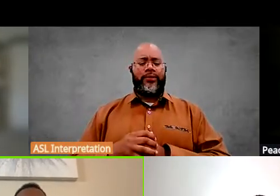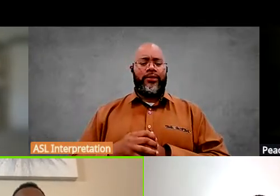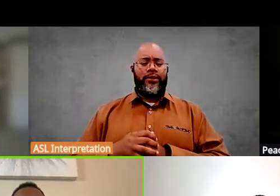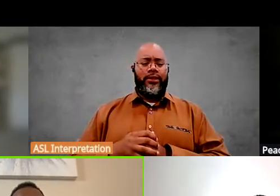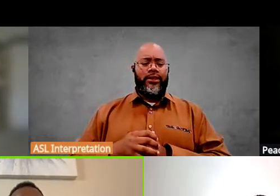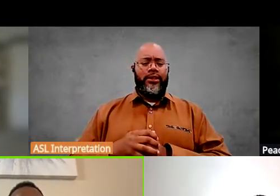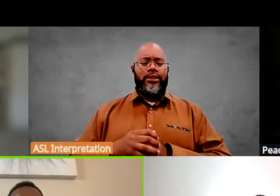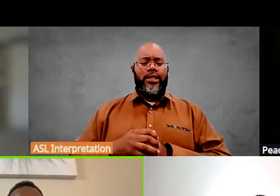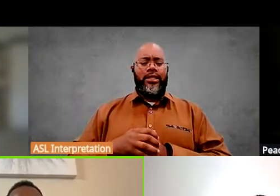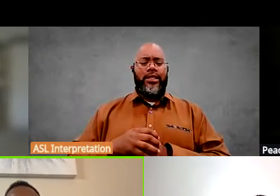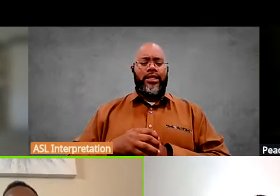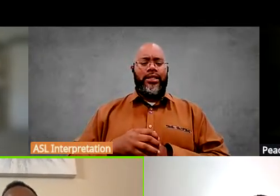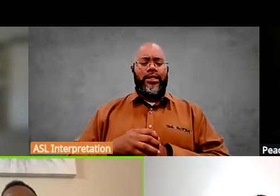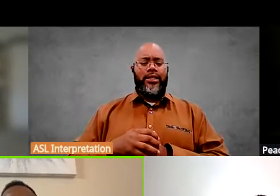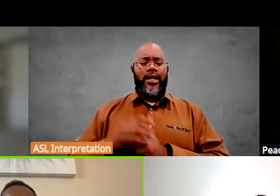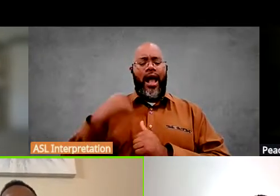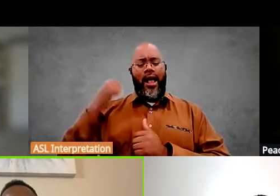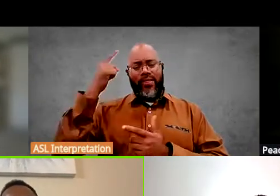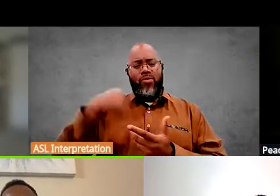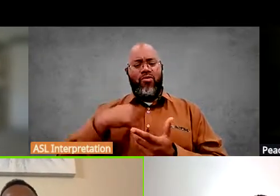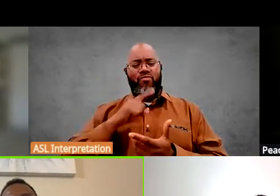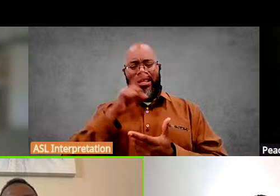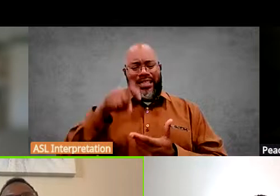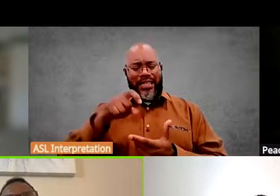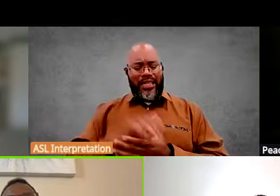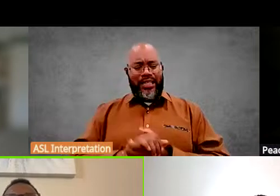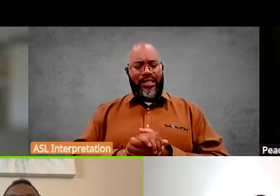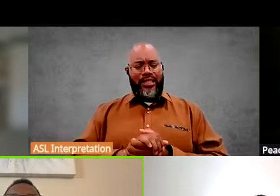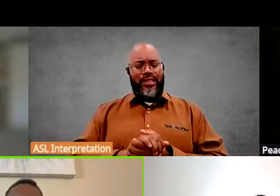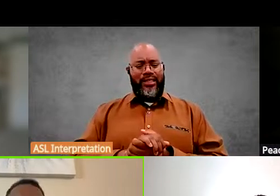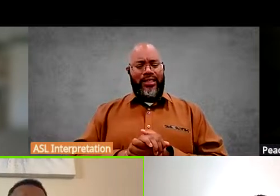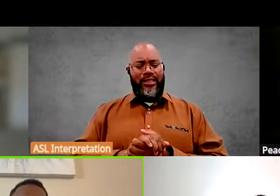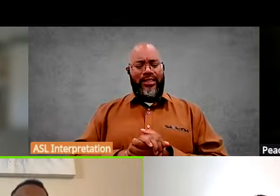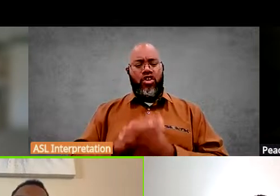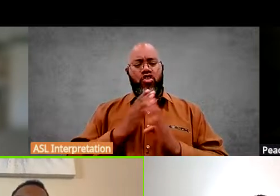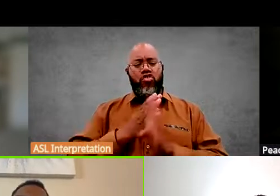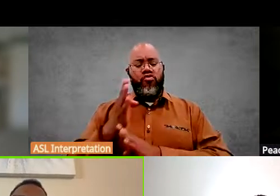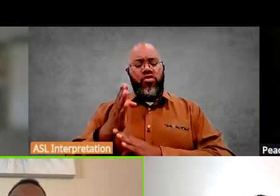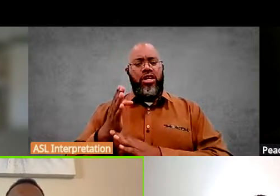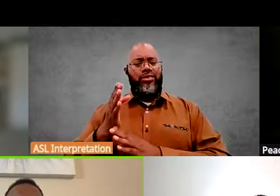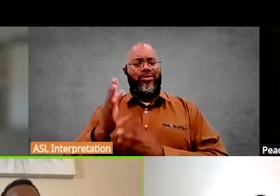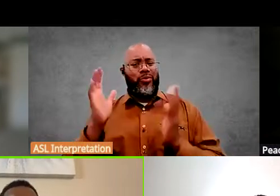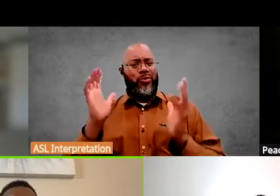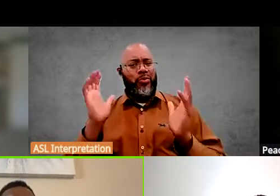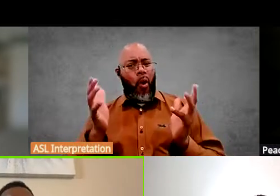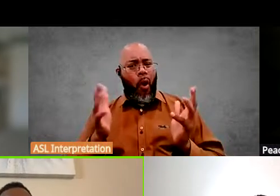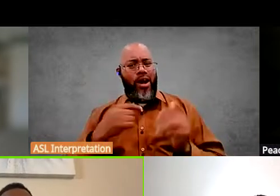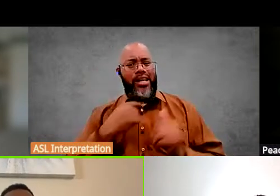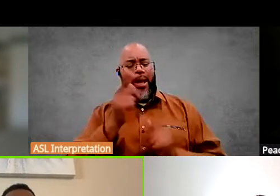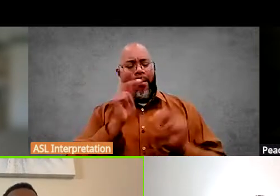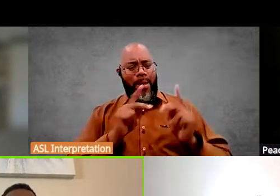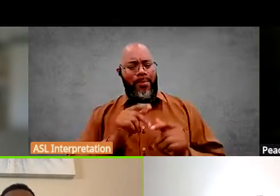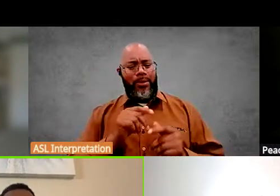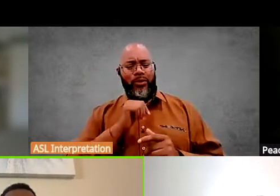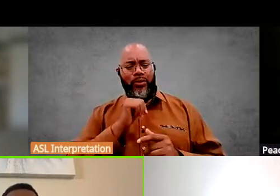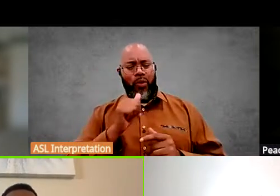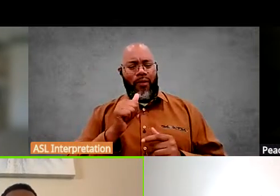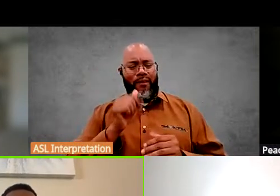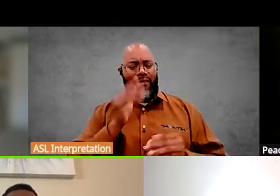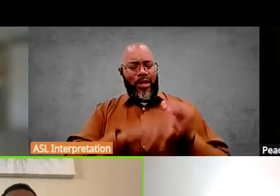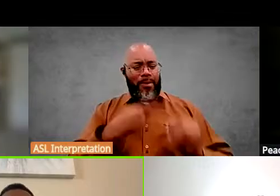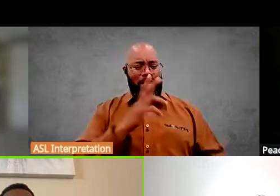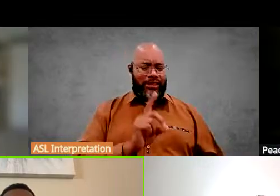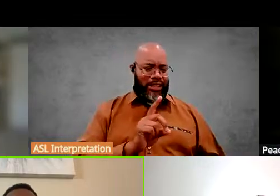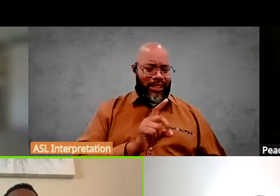of, I think we really need, like, the career talk. Like, tell people that you don't just finish